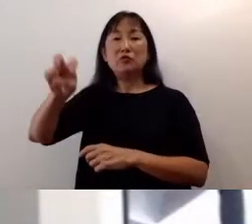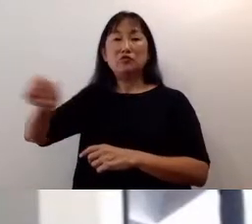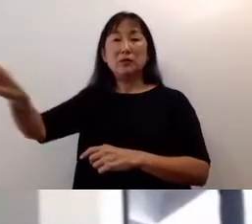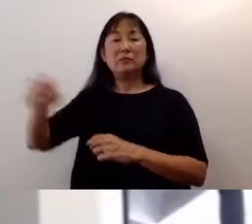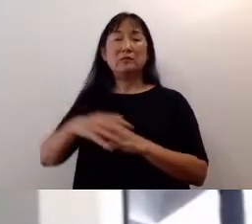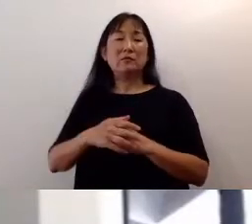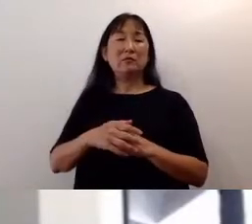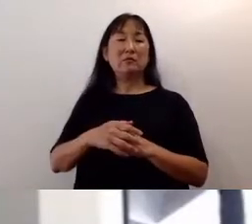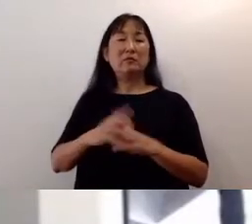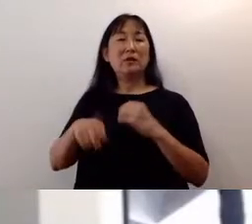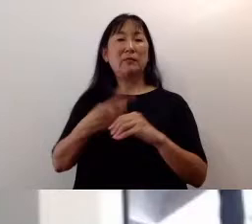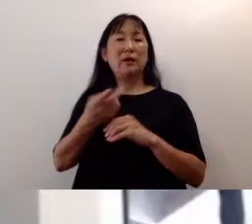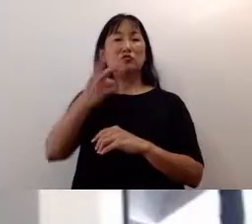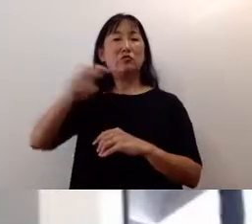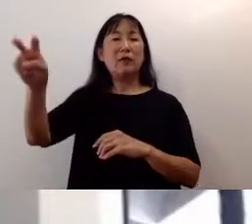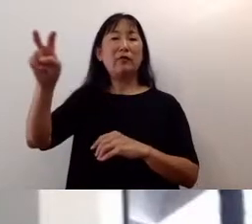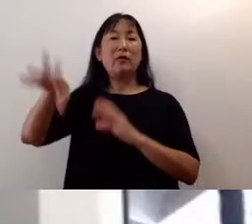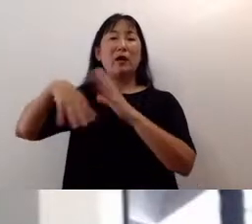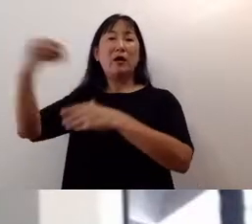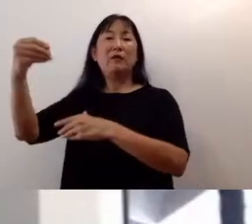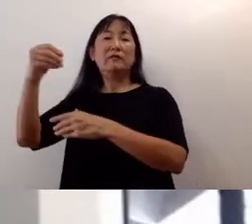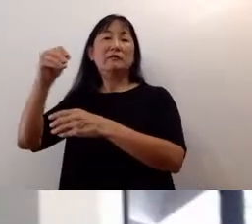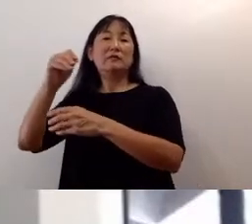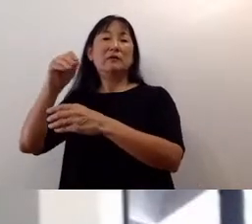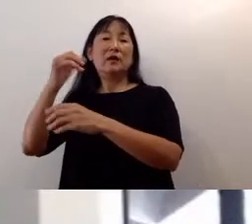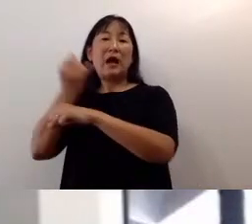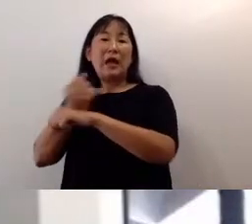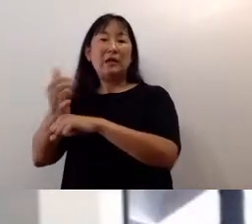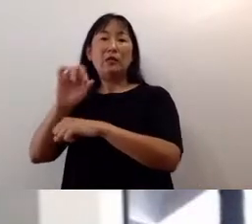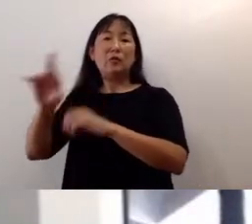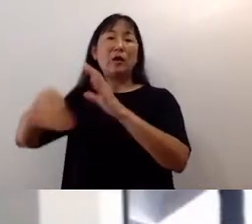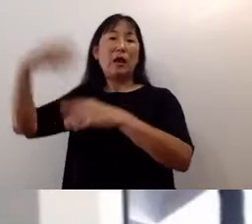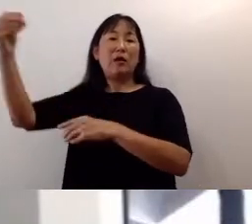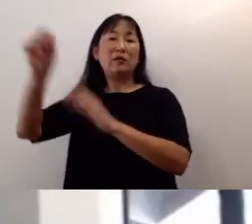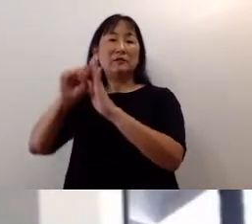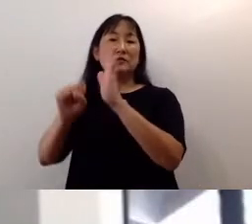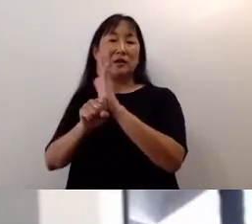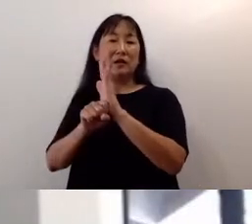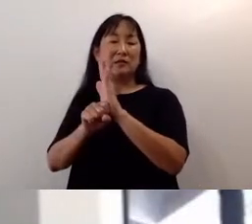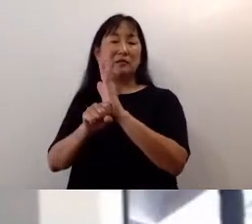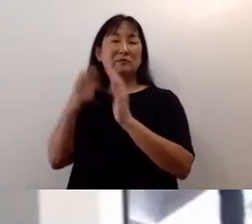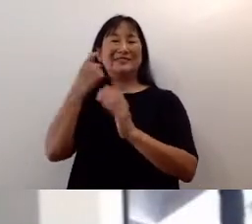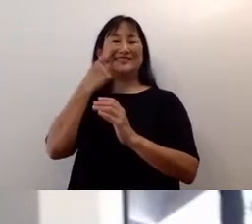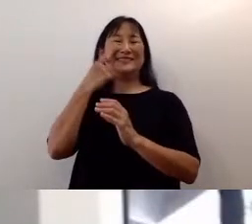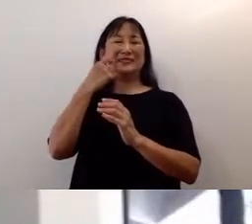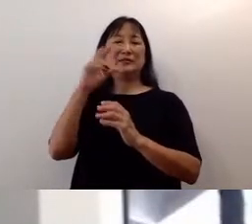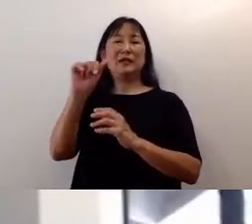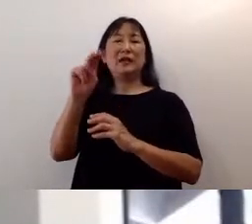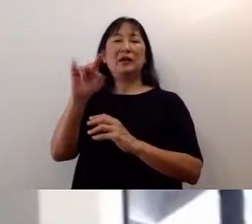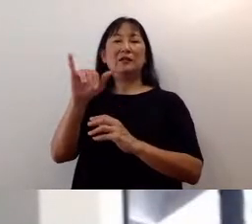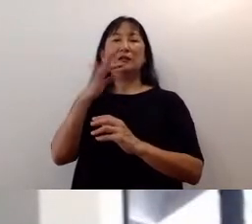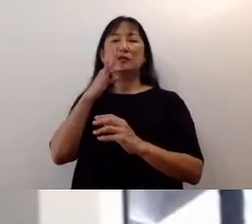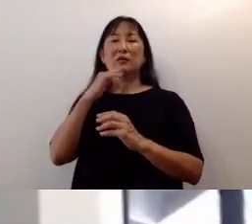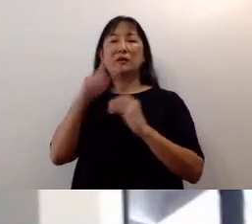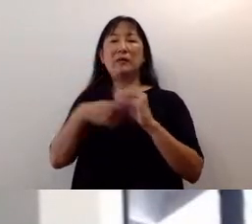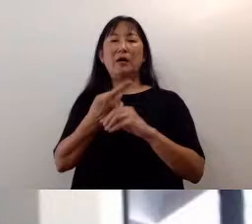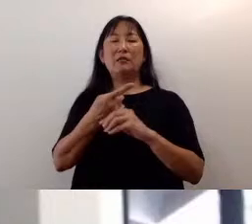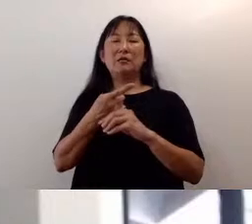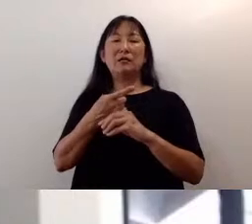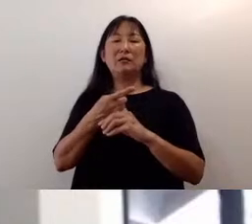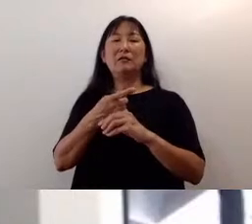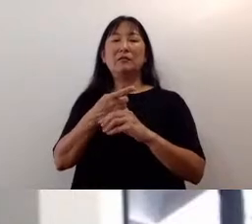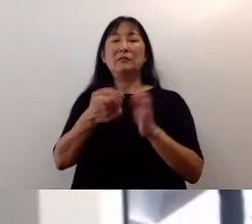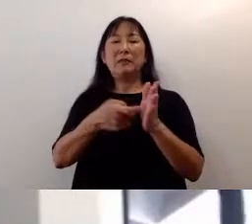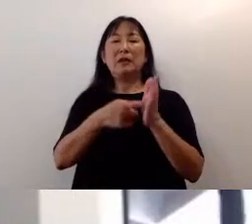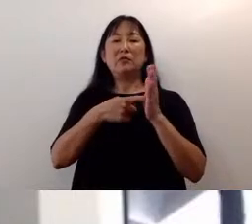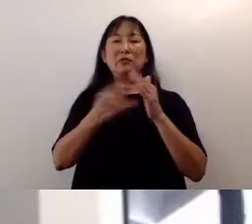are the restrictions who travel out of state or off island? And Andy just mentioned about the mandatory quarantine. Also questions around